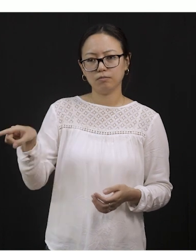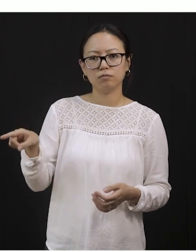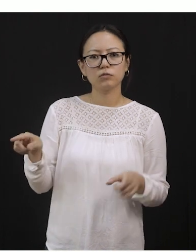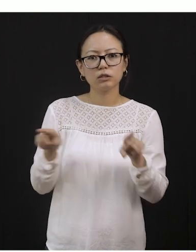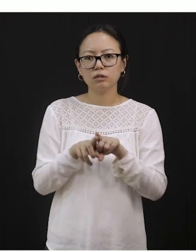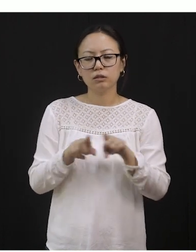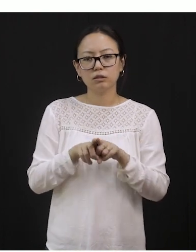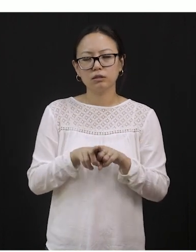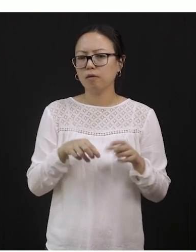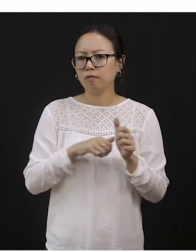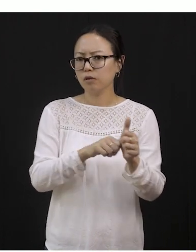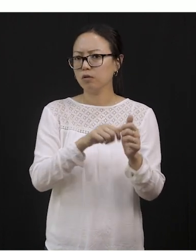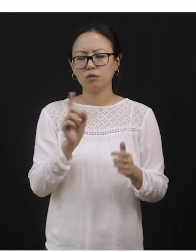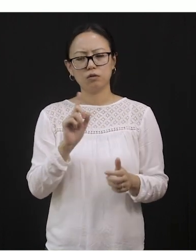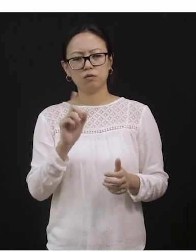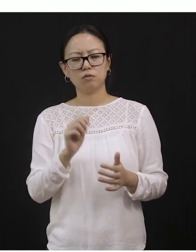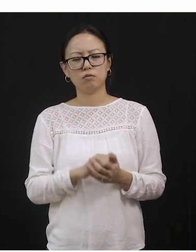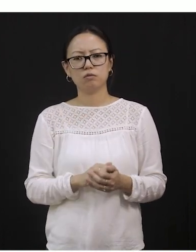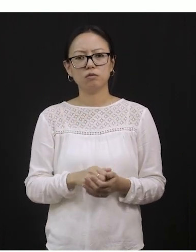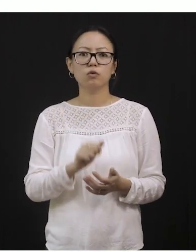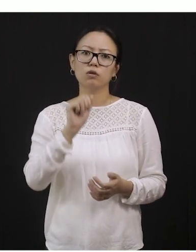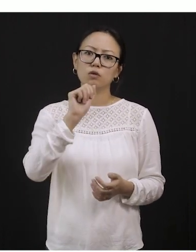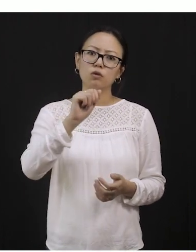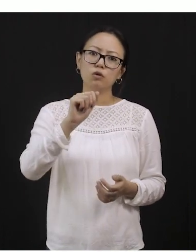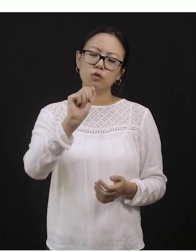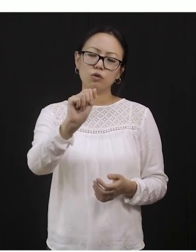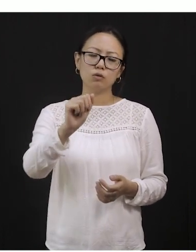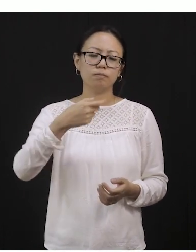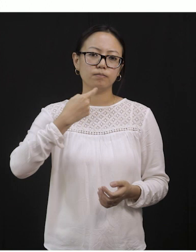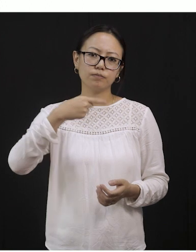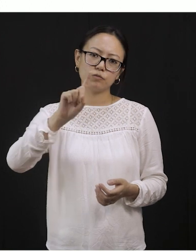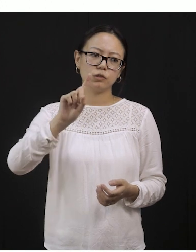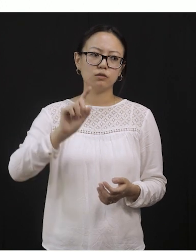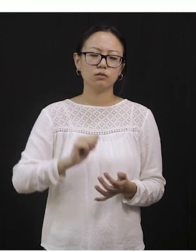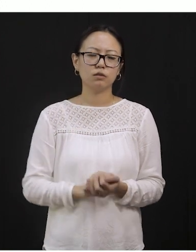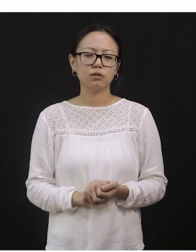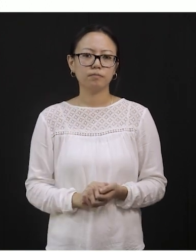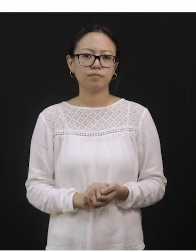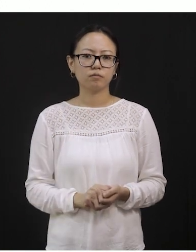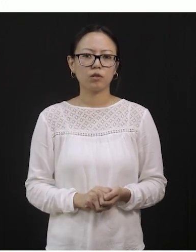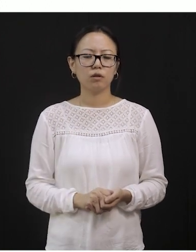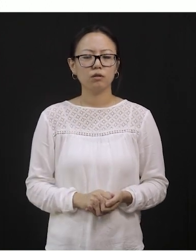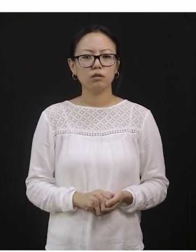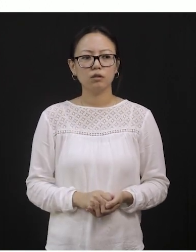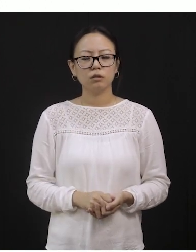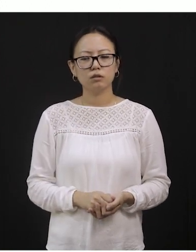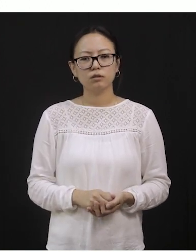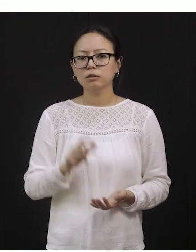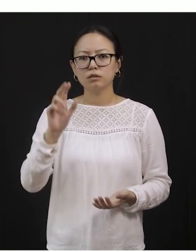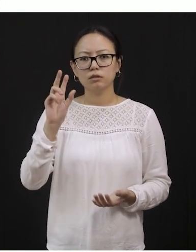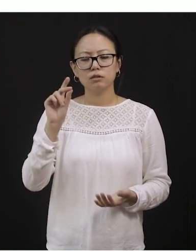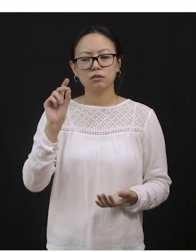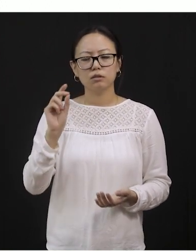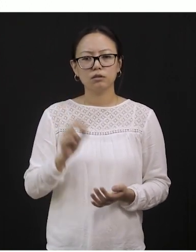second moral lesson that we learn from Donald Duck is not to give up. Don't give up.